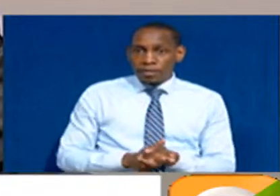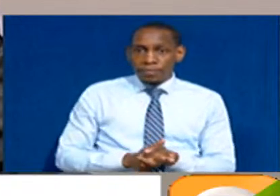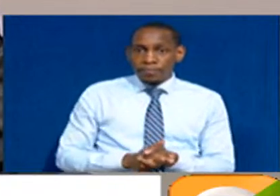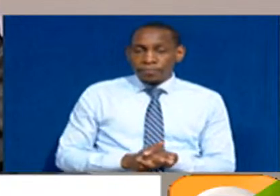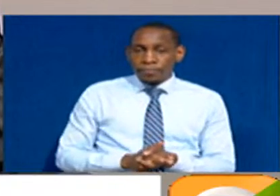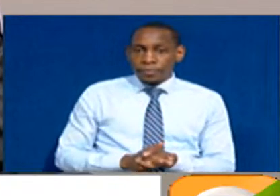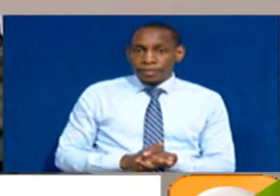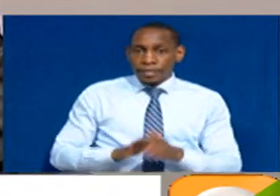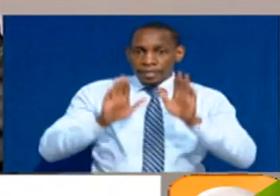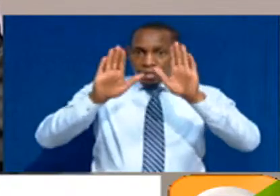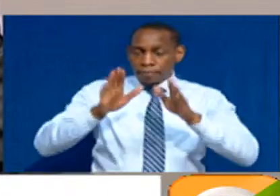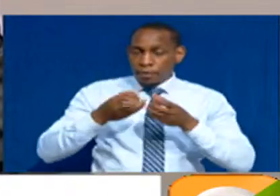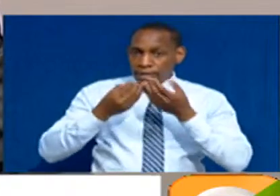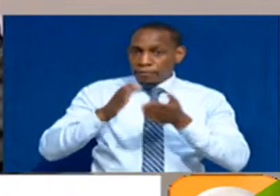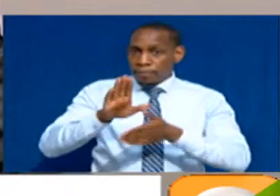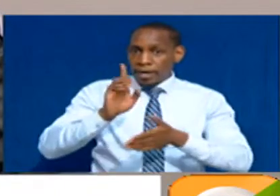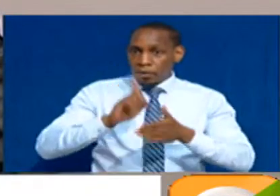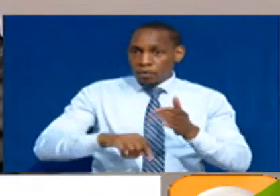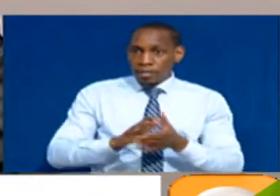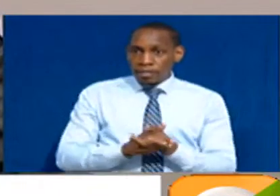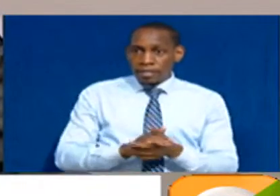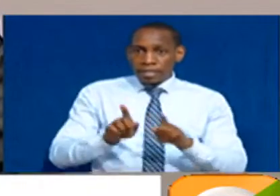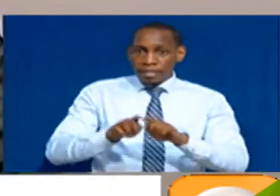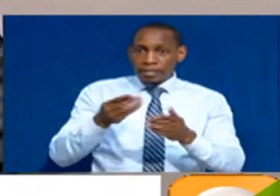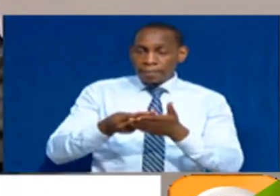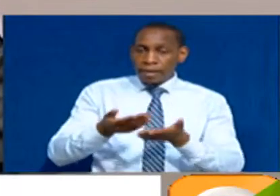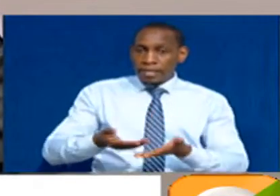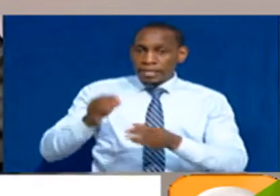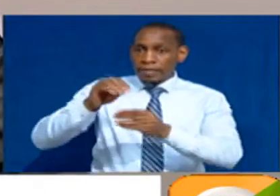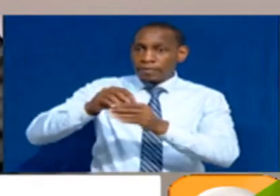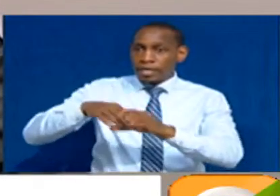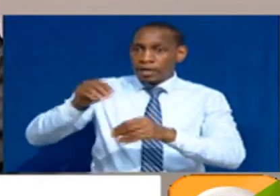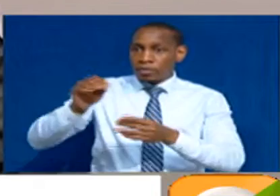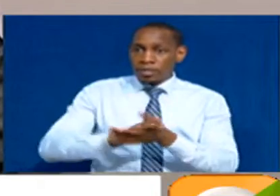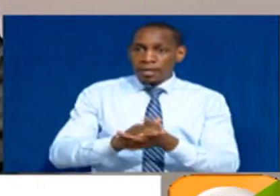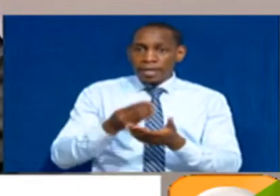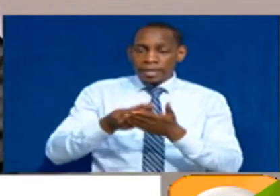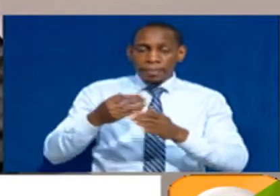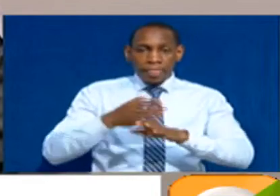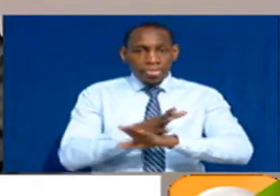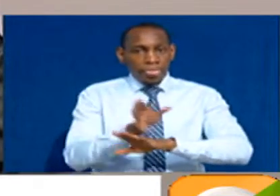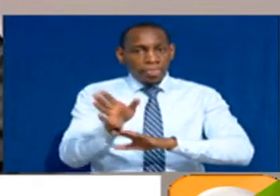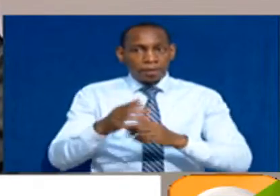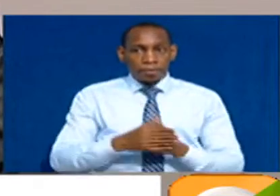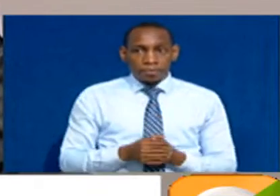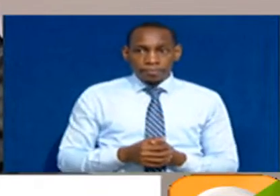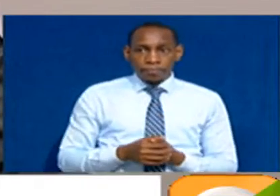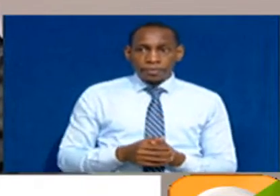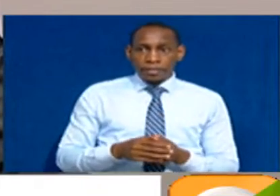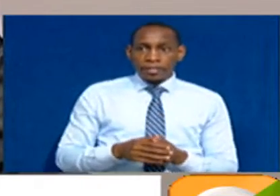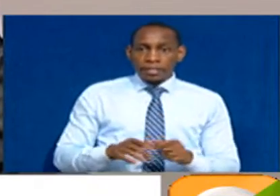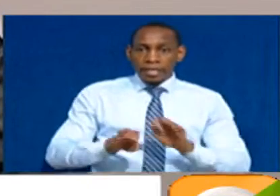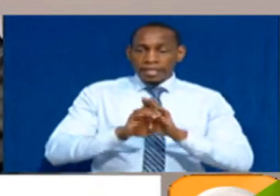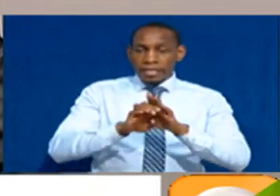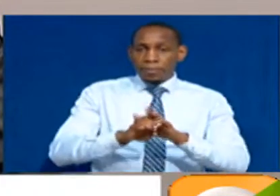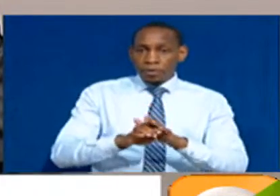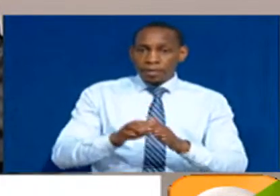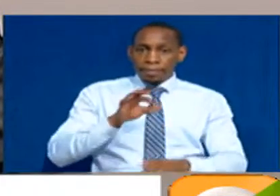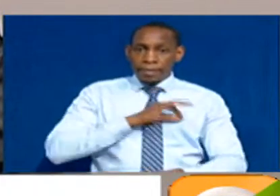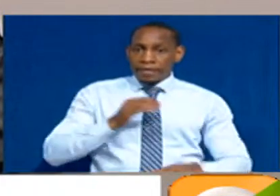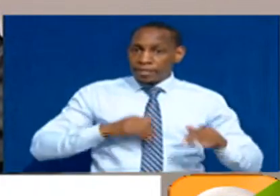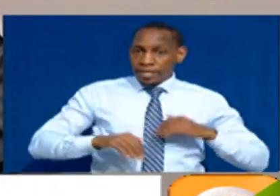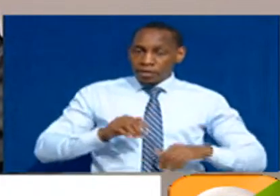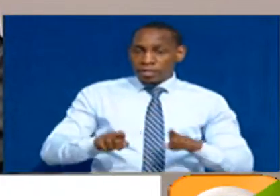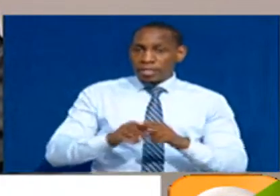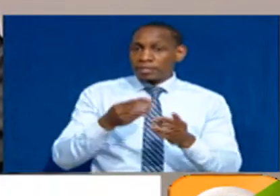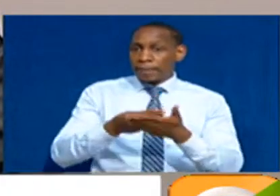to point out that some of the money that goes out is actually illicit, illicitly obtained. This is the proceeds of corruption.